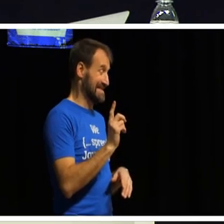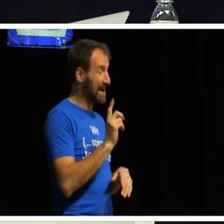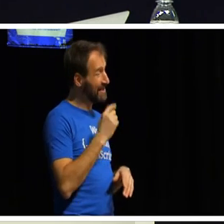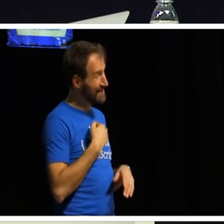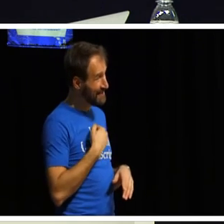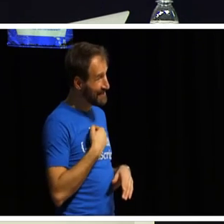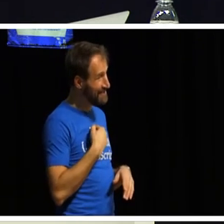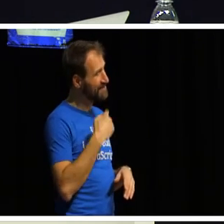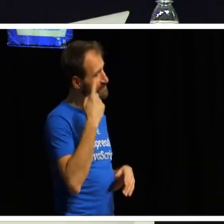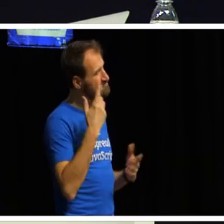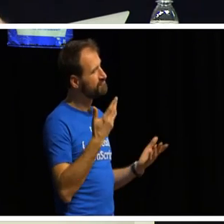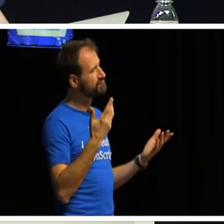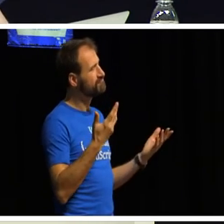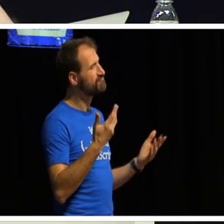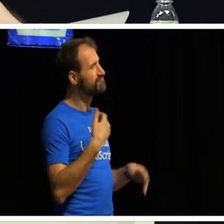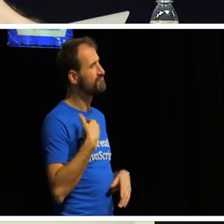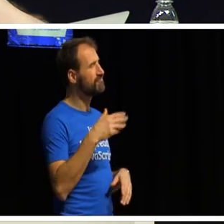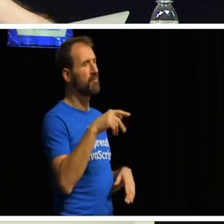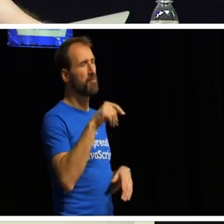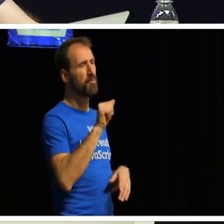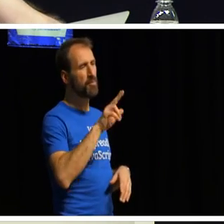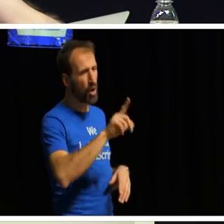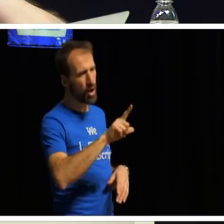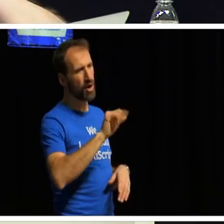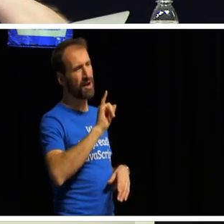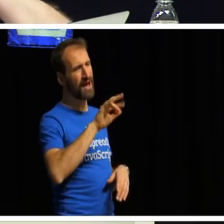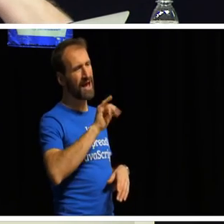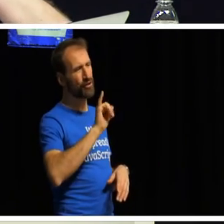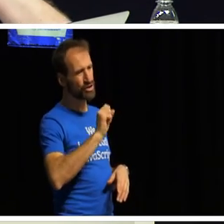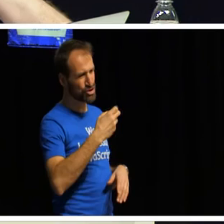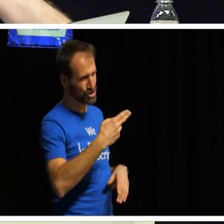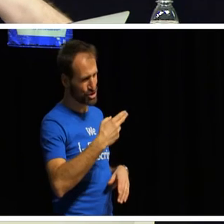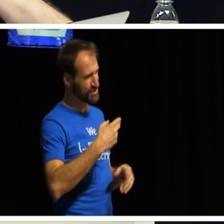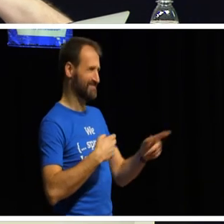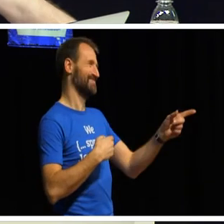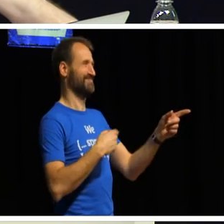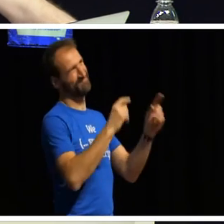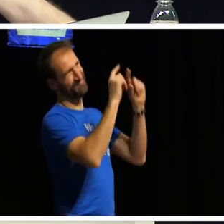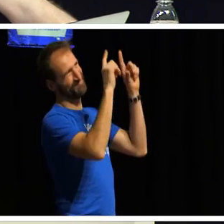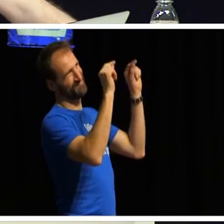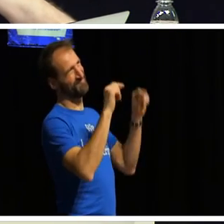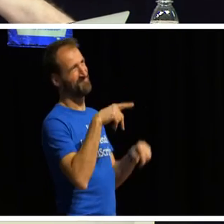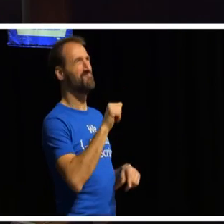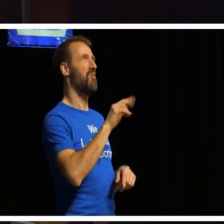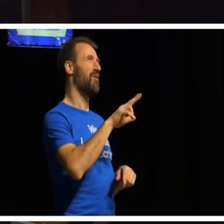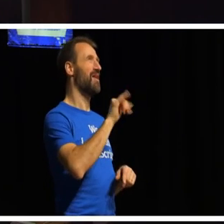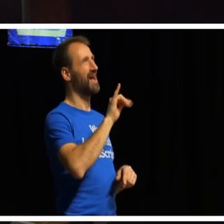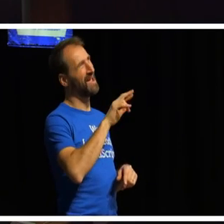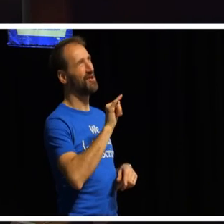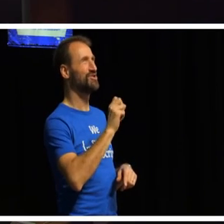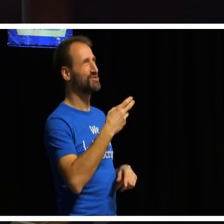I went out for a meal with Paul Irish. Yeah, that's right. I've had a meal with Paul Irish. Yeah, that's all right. Oh, cool. Yeah, thank